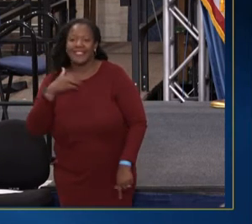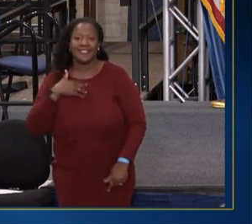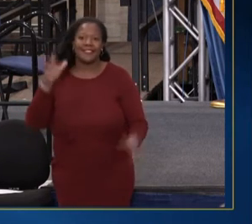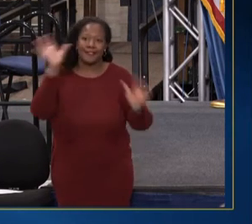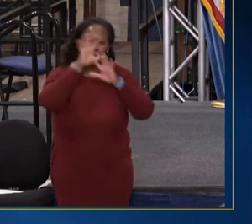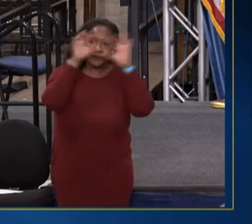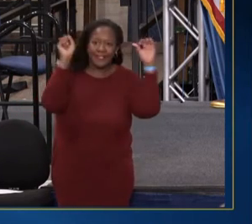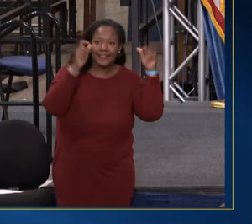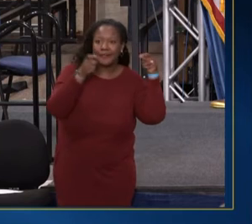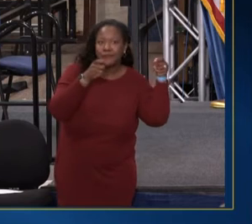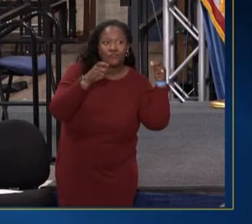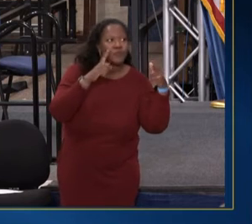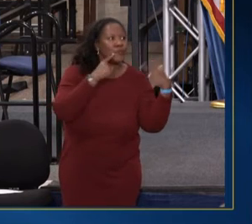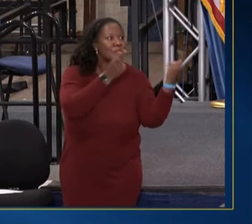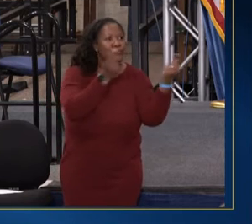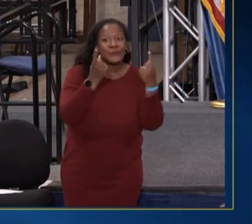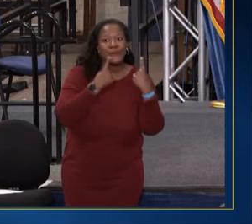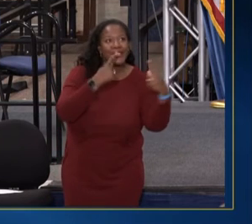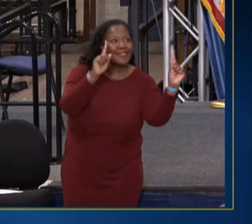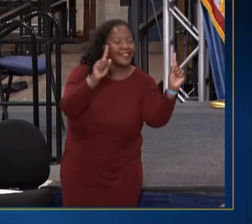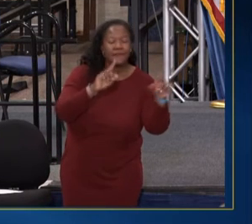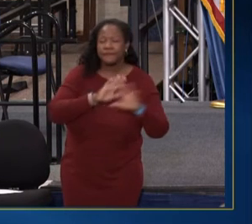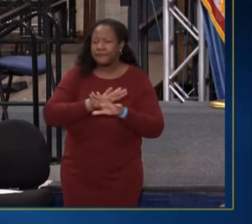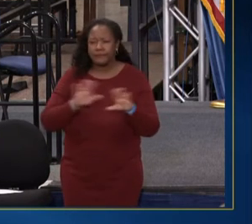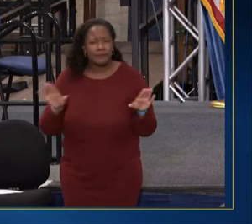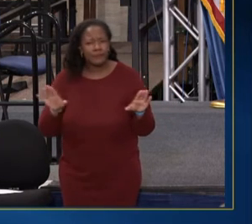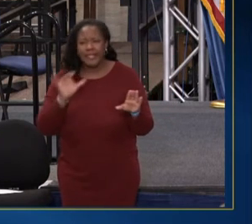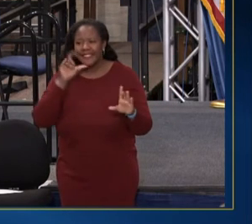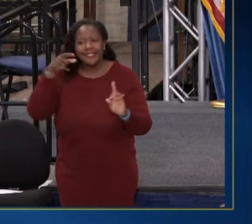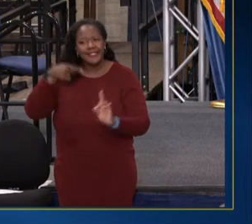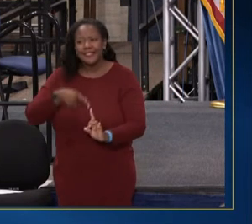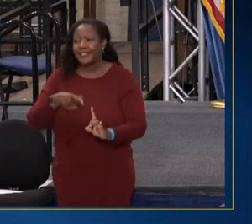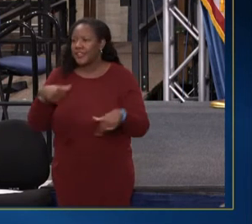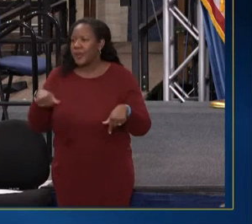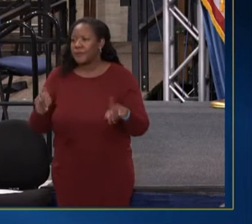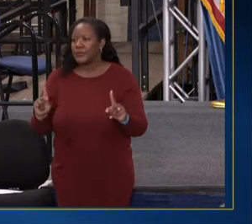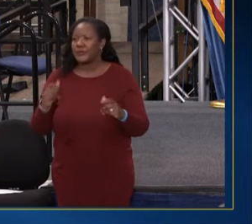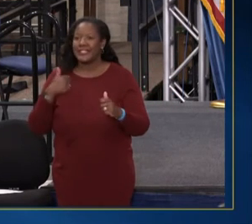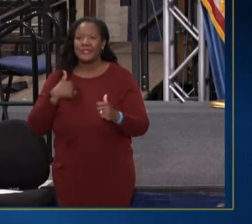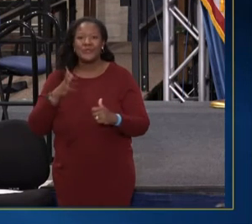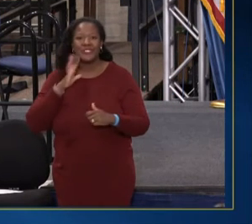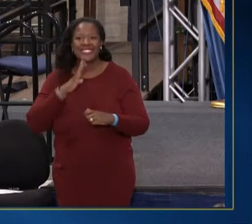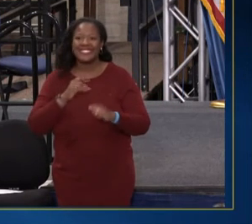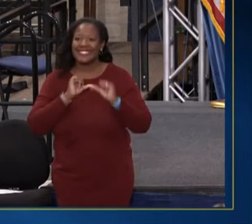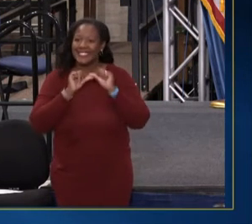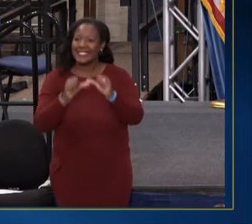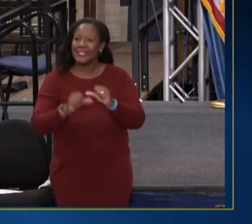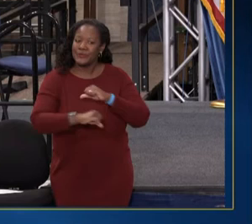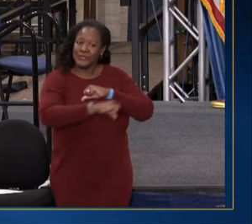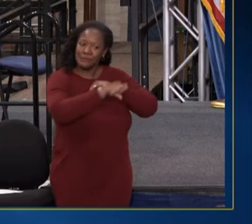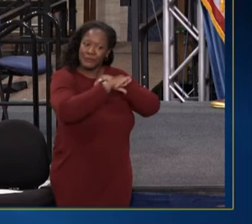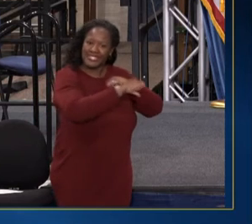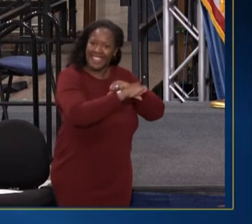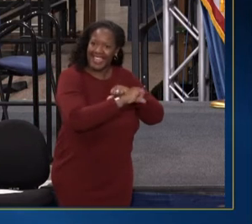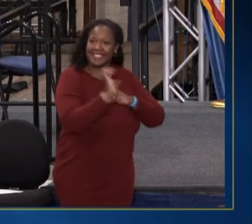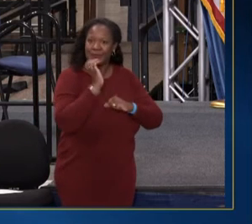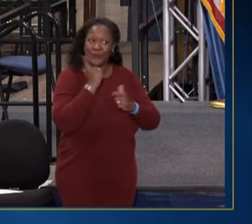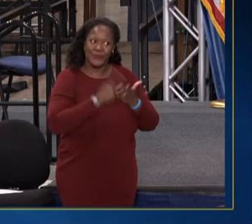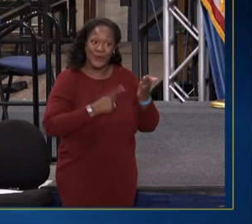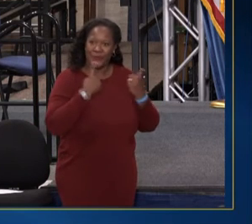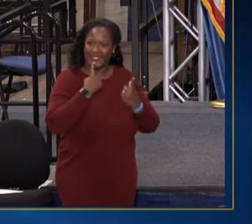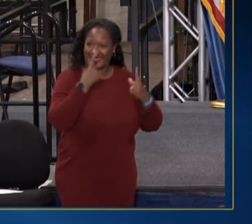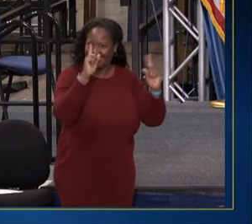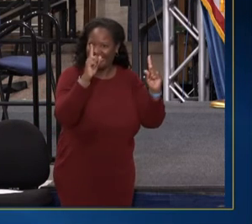doing. It's not an opportunity to just protect the gains that have been made and